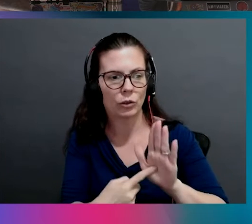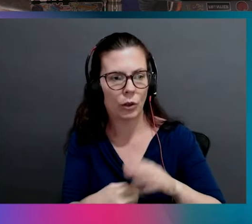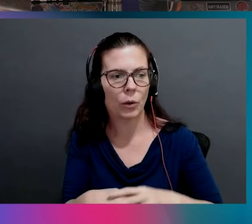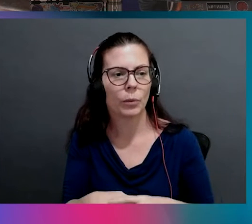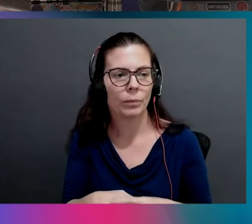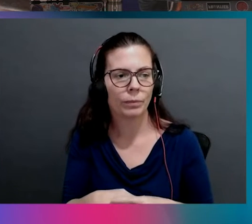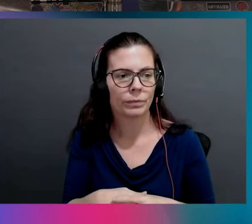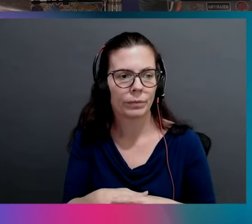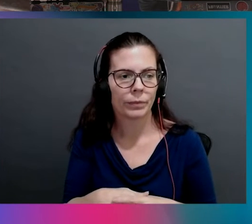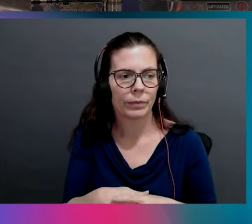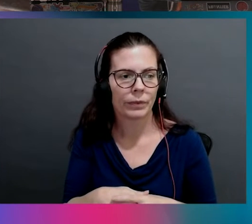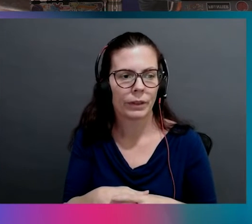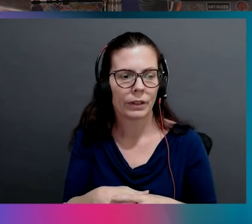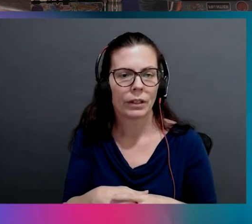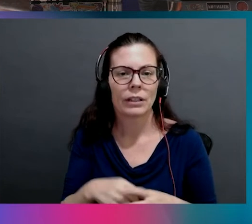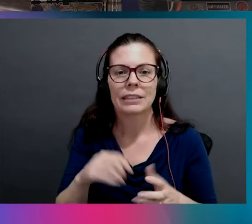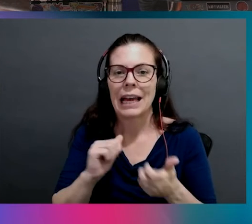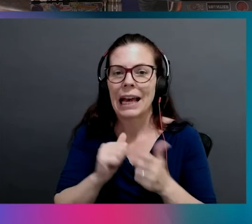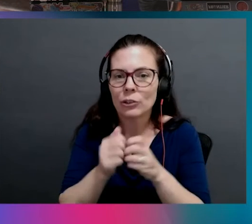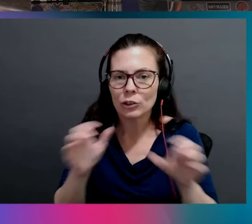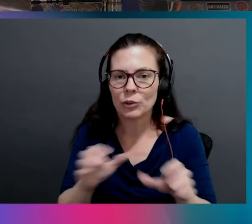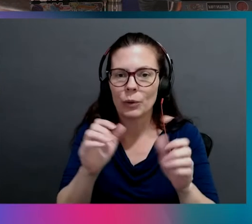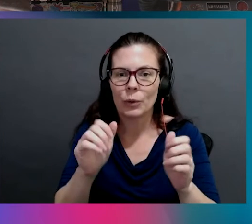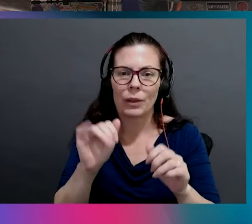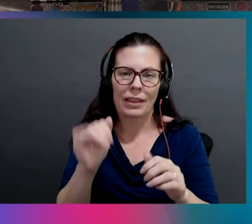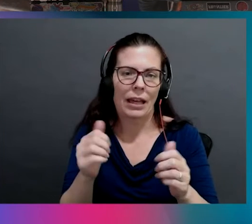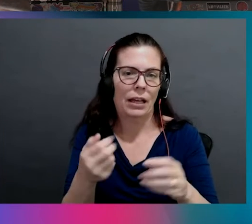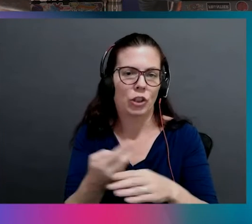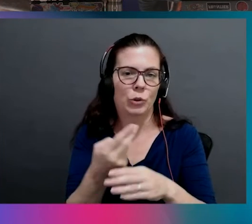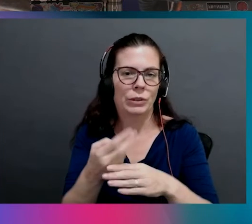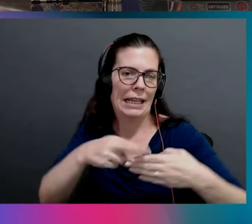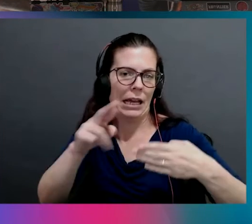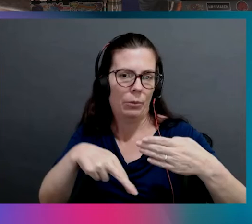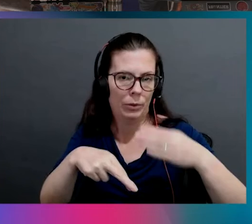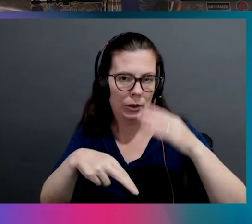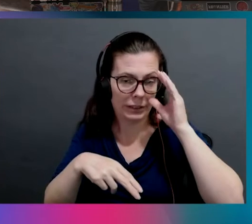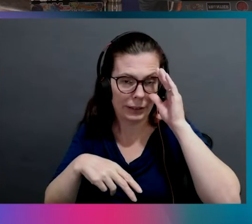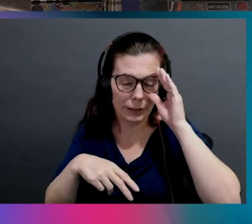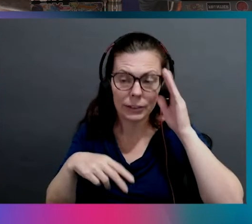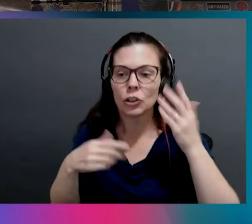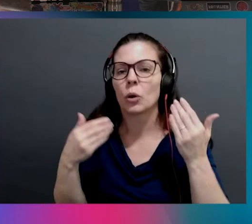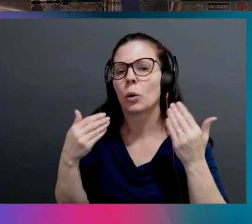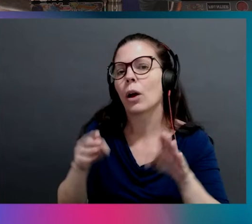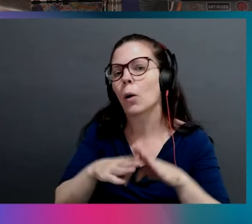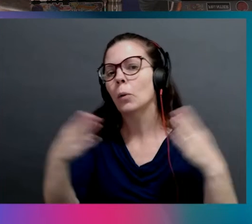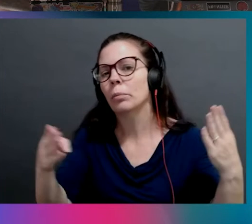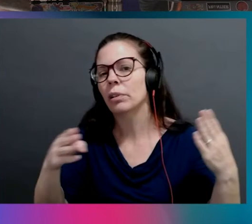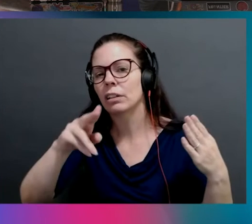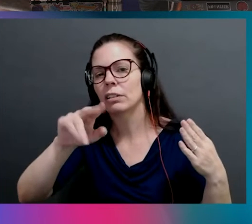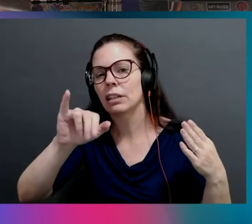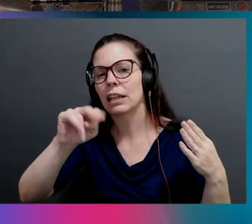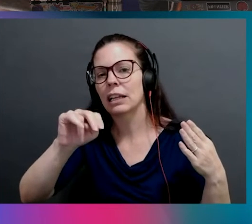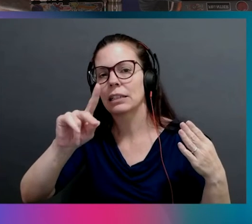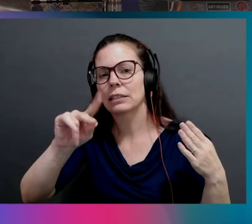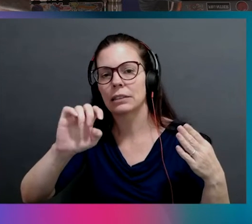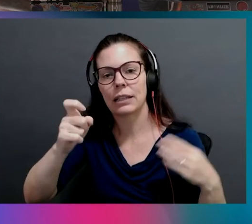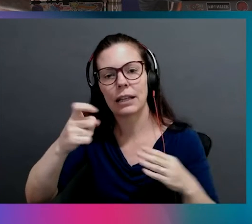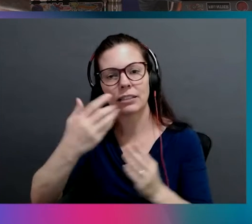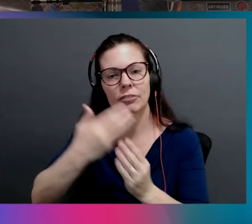how to do that using the outputs. Let me jump into the index file and we'll look at some